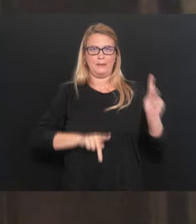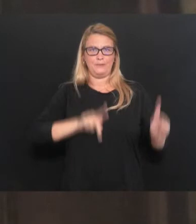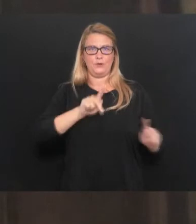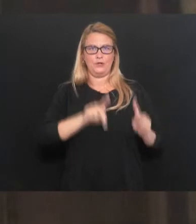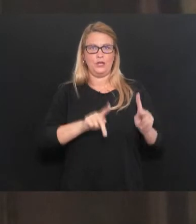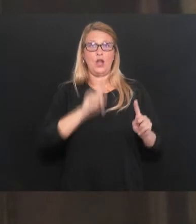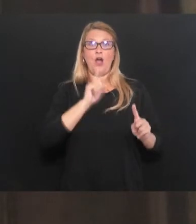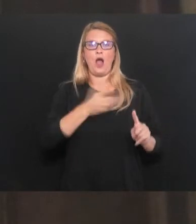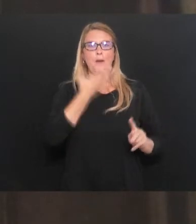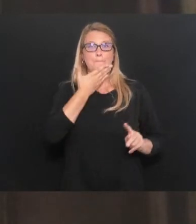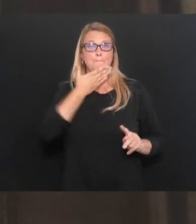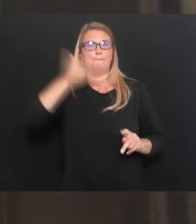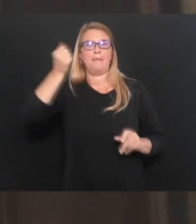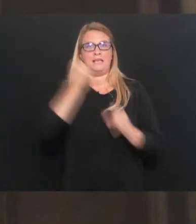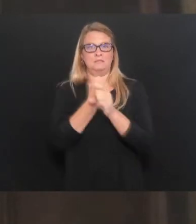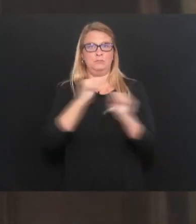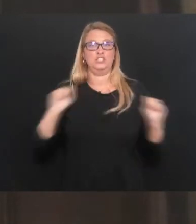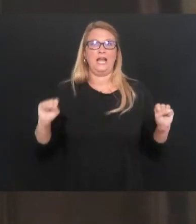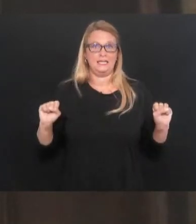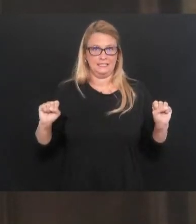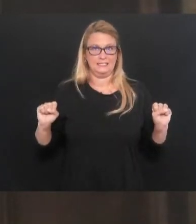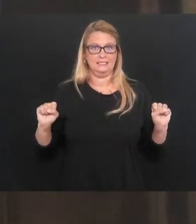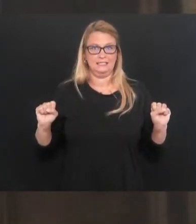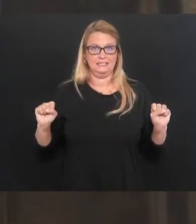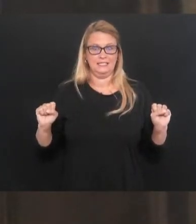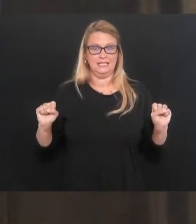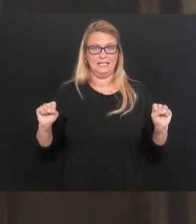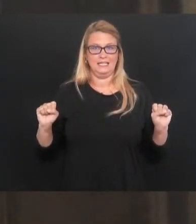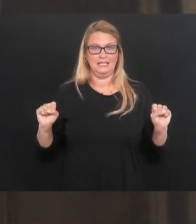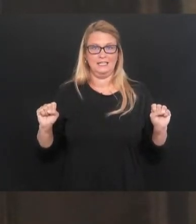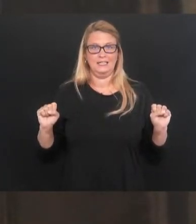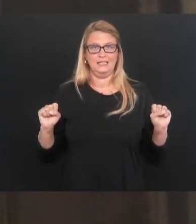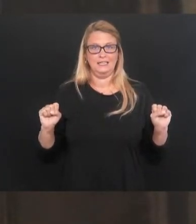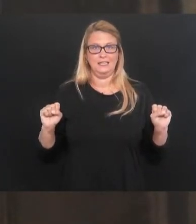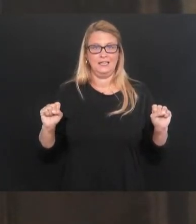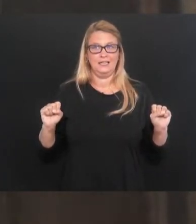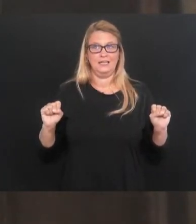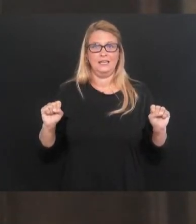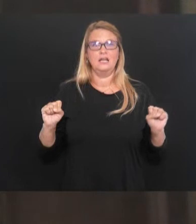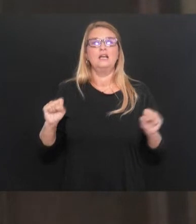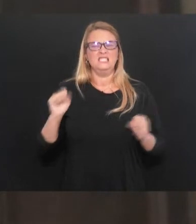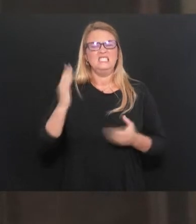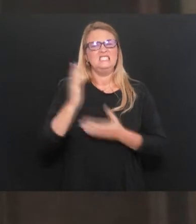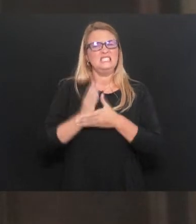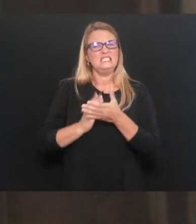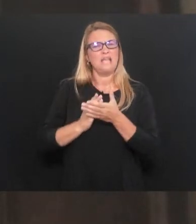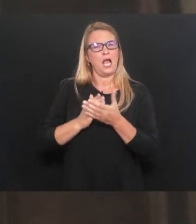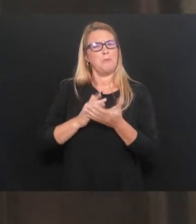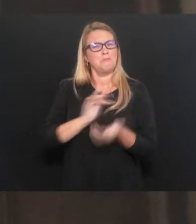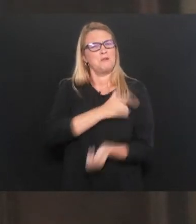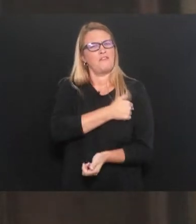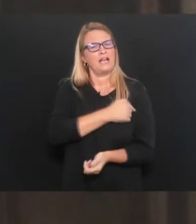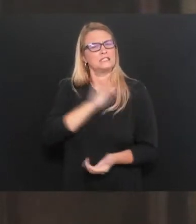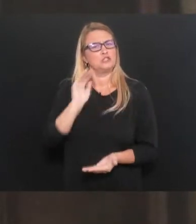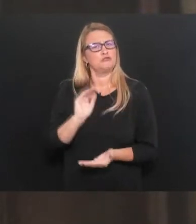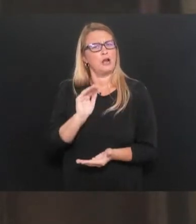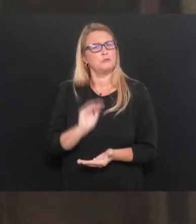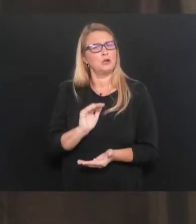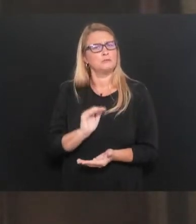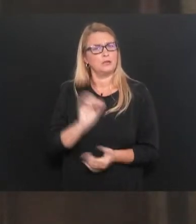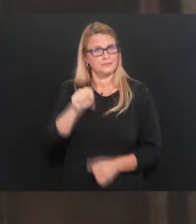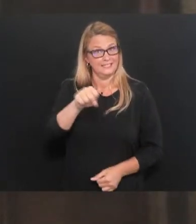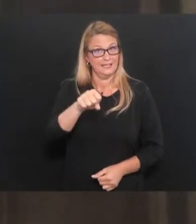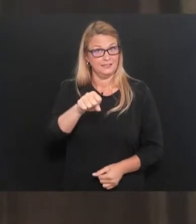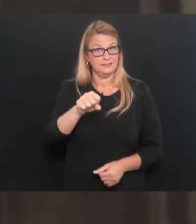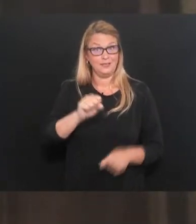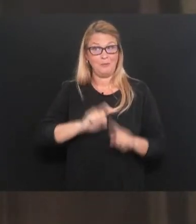well protected against severe disease. Is the potency dropping a little bit? Yes. But the truth is that the people